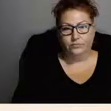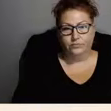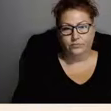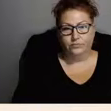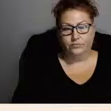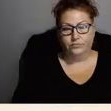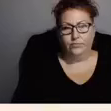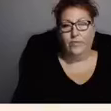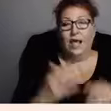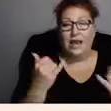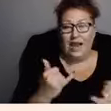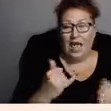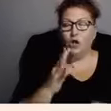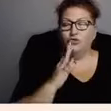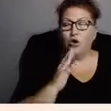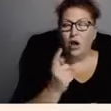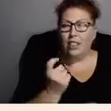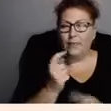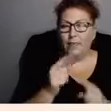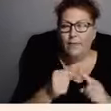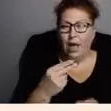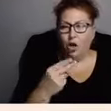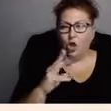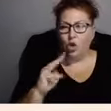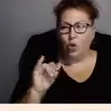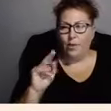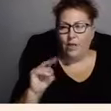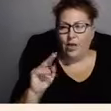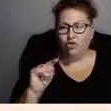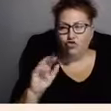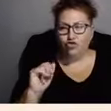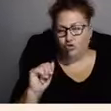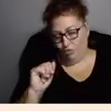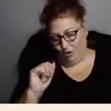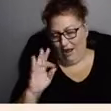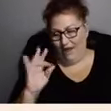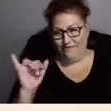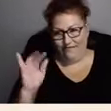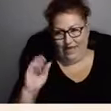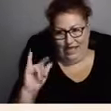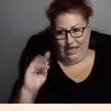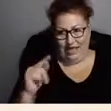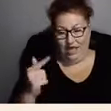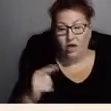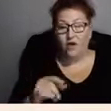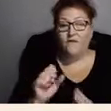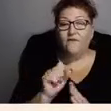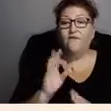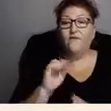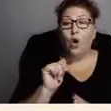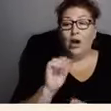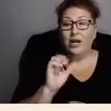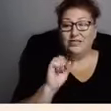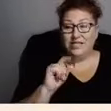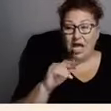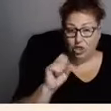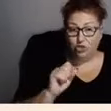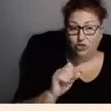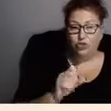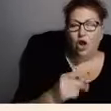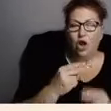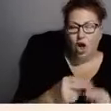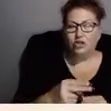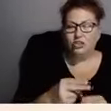Now I'm going to talk a little bit about human trafficking. The Florida statutes refer to human trafficking as a form of modern